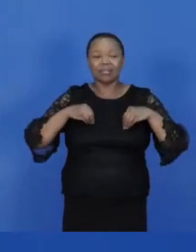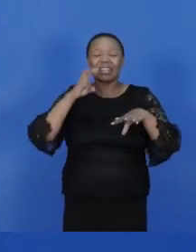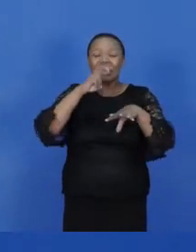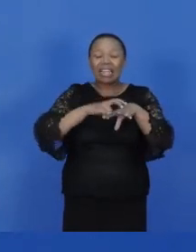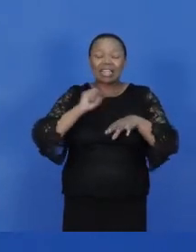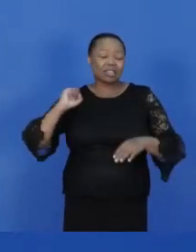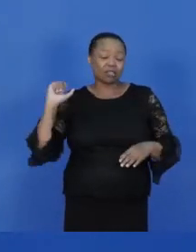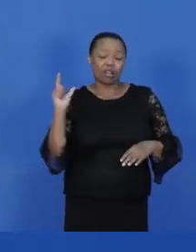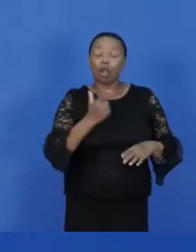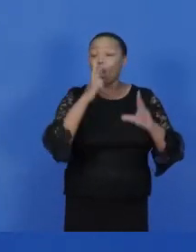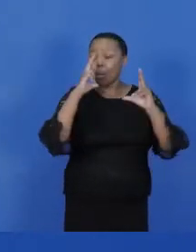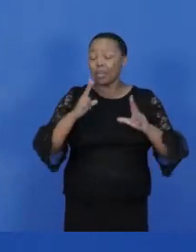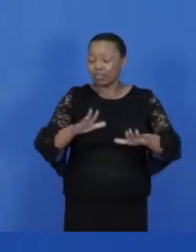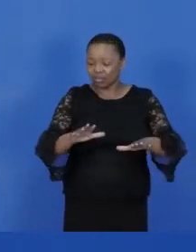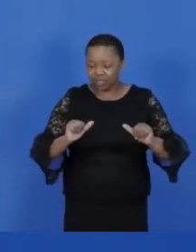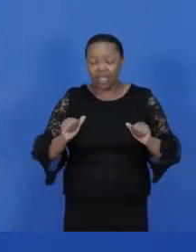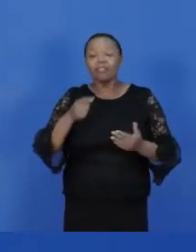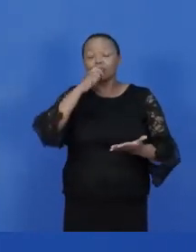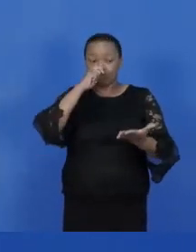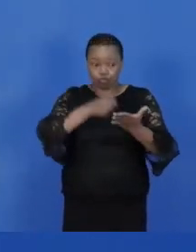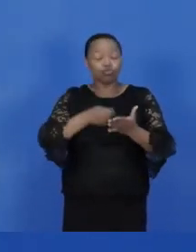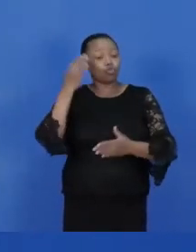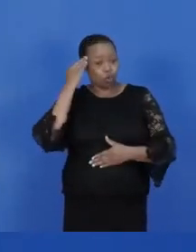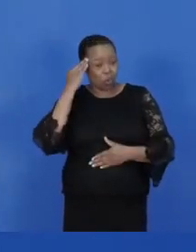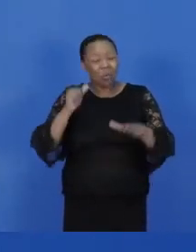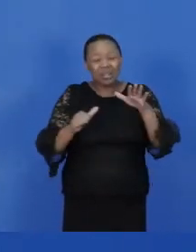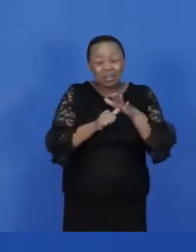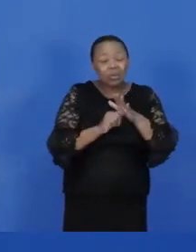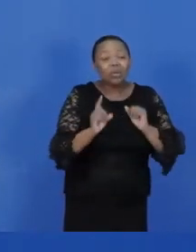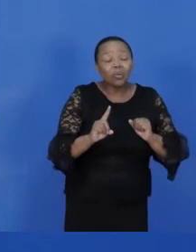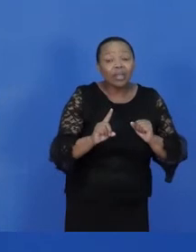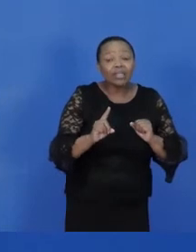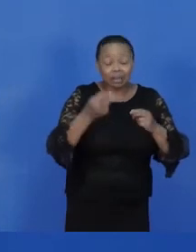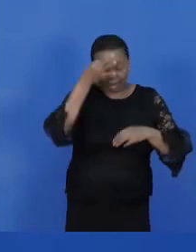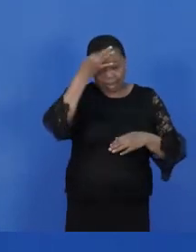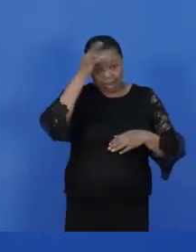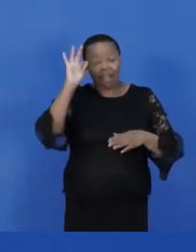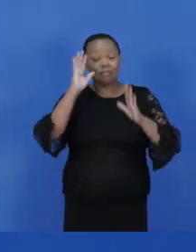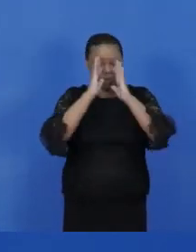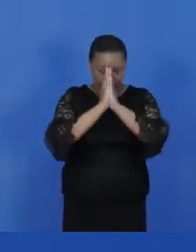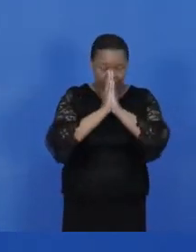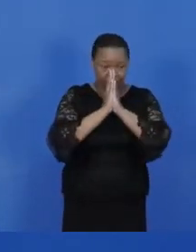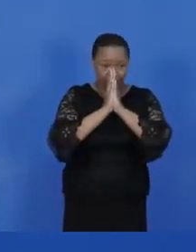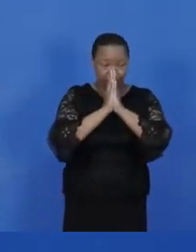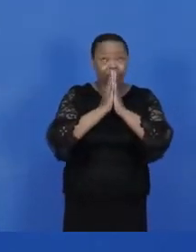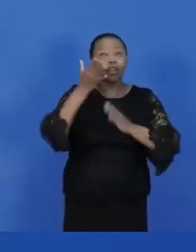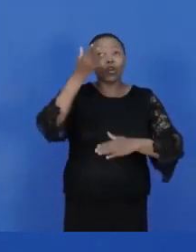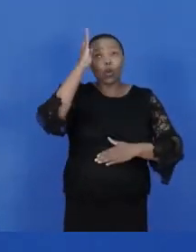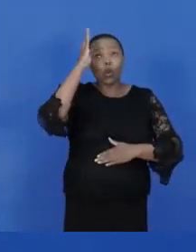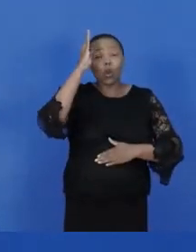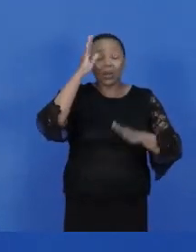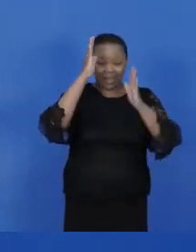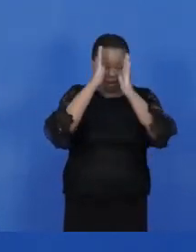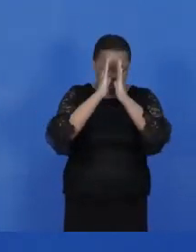desires all men to be saved and to come to the knowledge of the truth. So, it's important that we pray for governments. It's important that we pray that God preserves them,